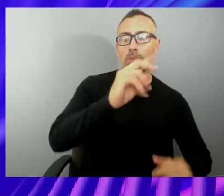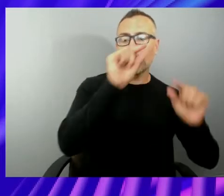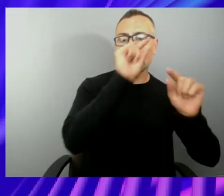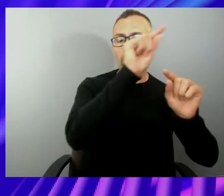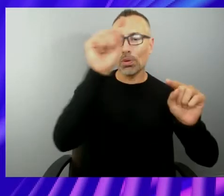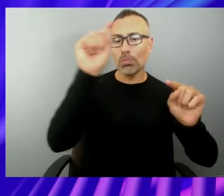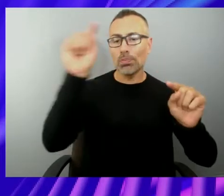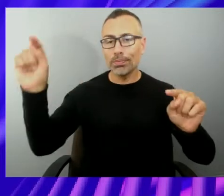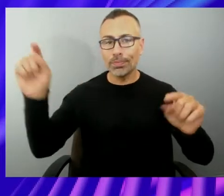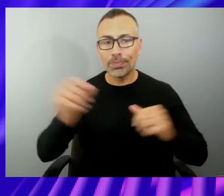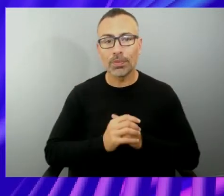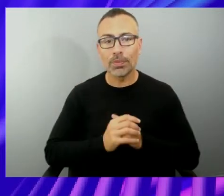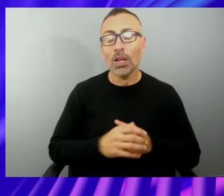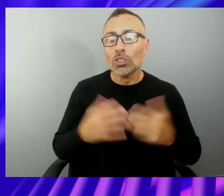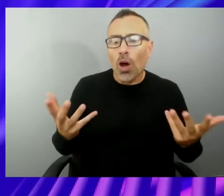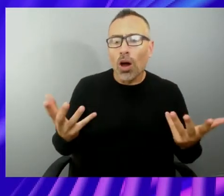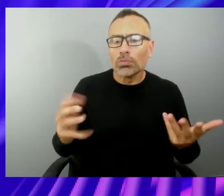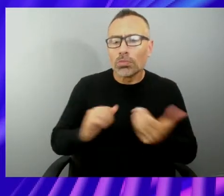will go into what